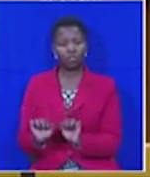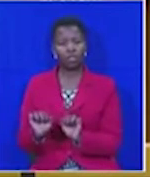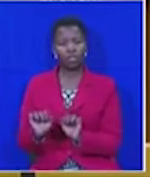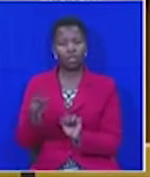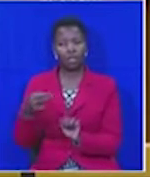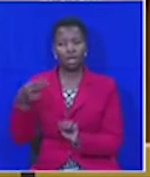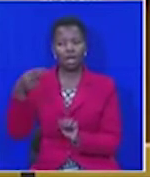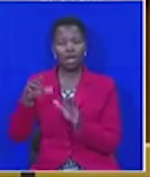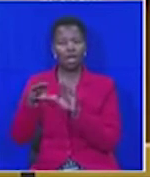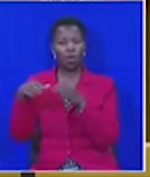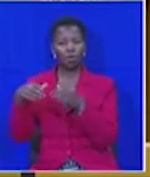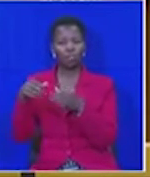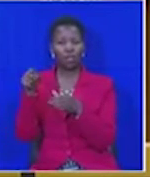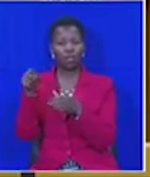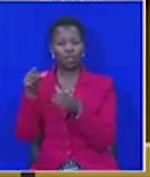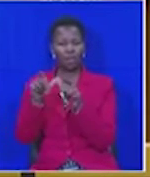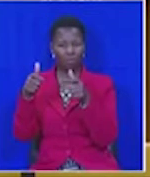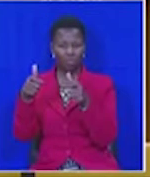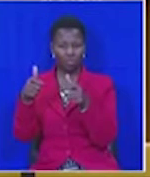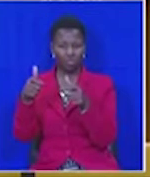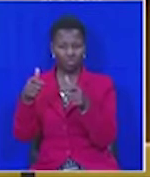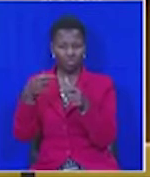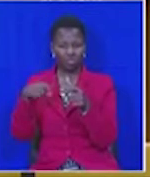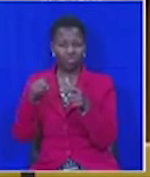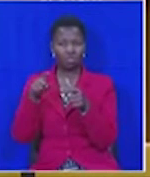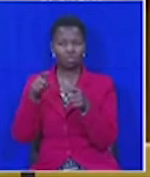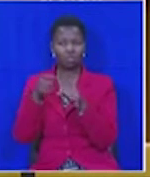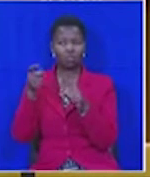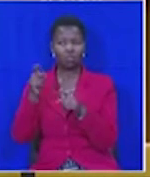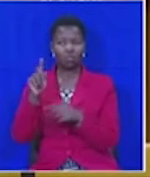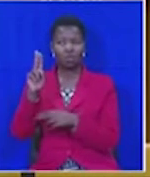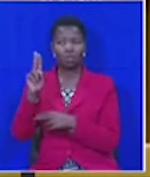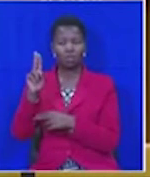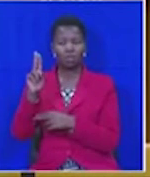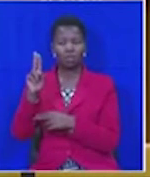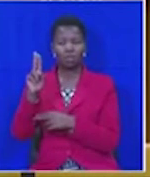the Secretary of the United Nations. Nikombela mi n'wi bela mavoko.